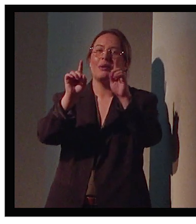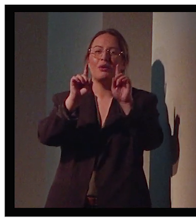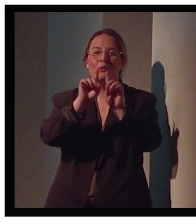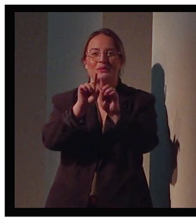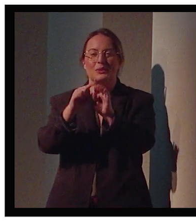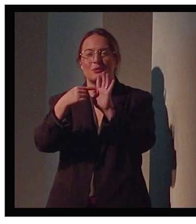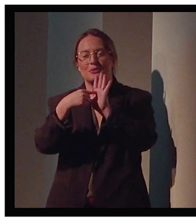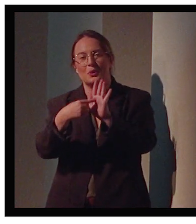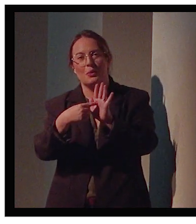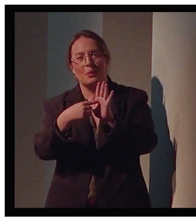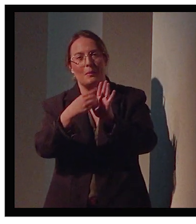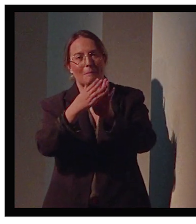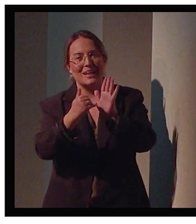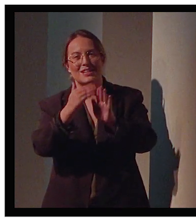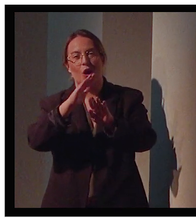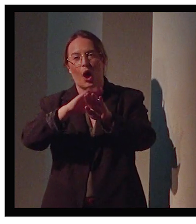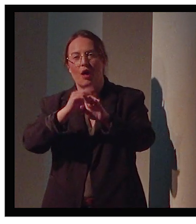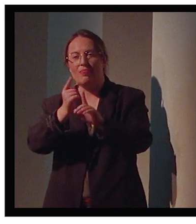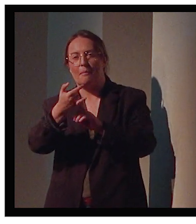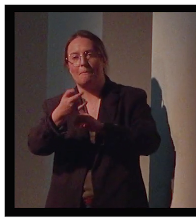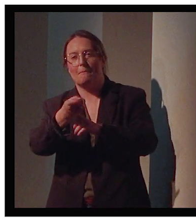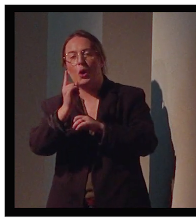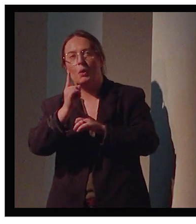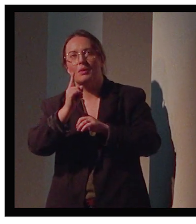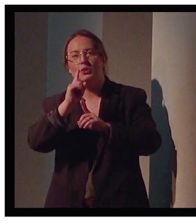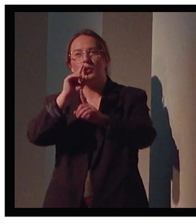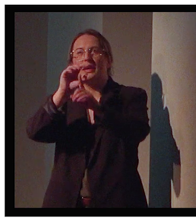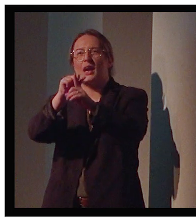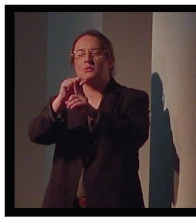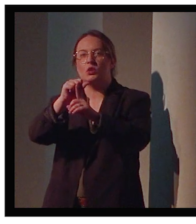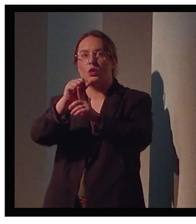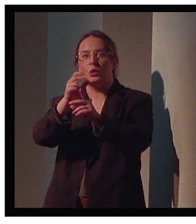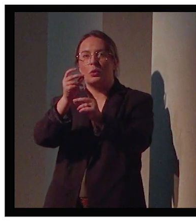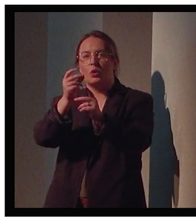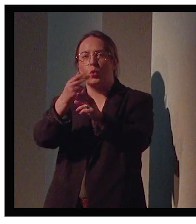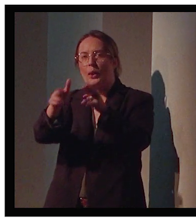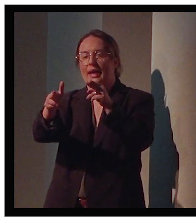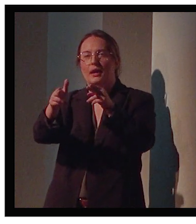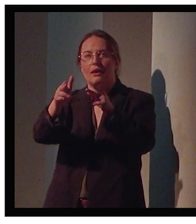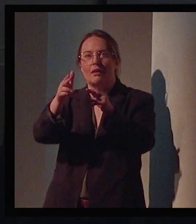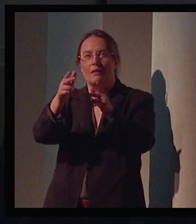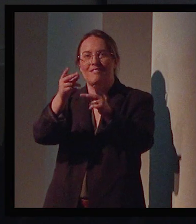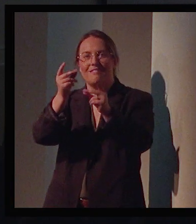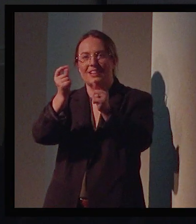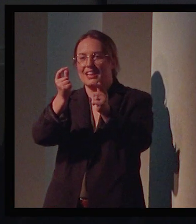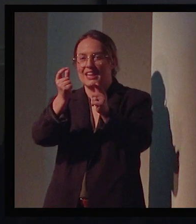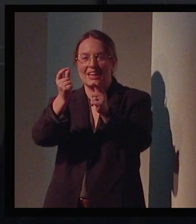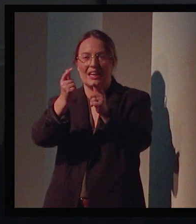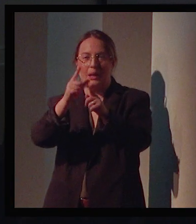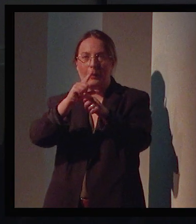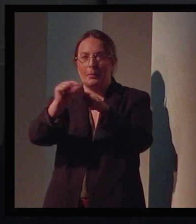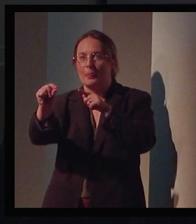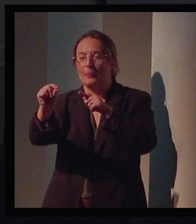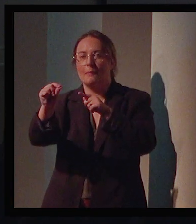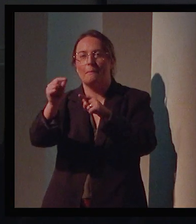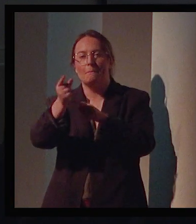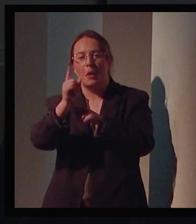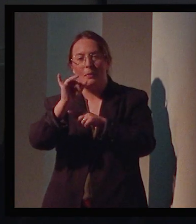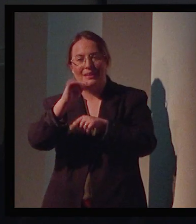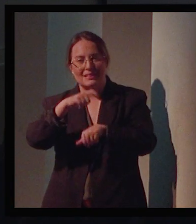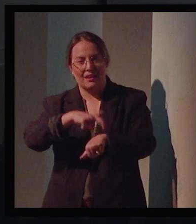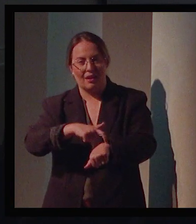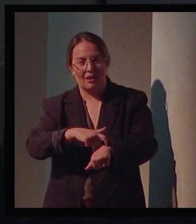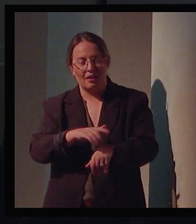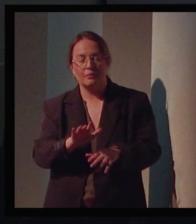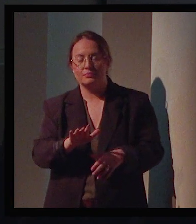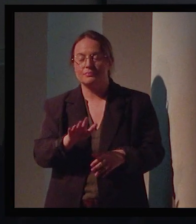quickly, to capture a particular but fleeting impression of a moment in time. Of course, there is